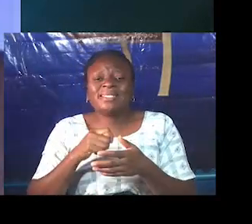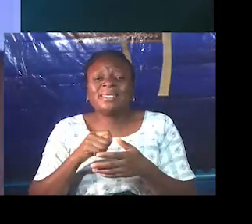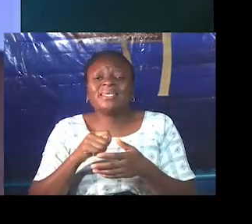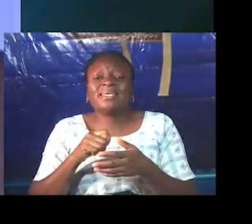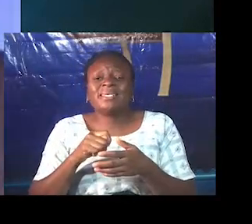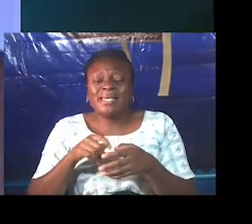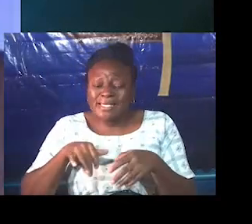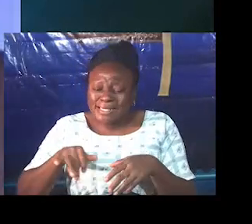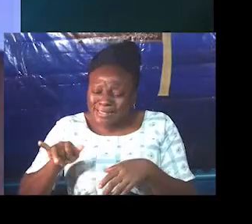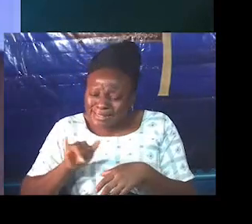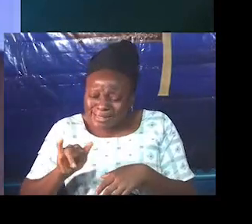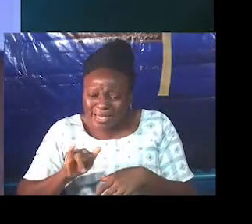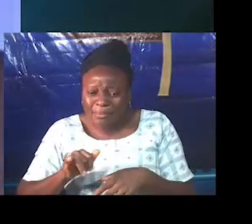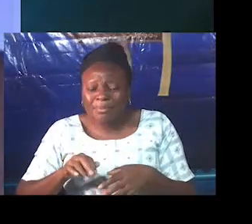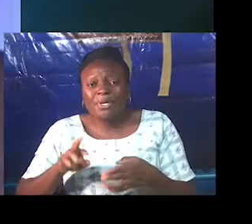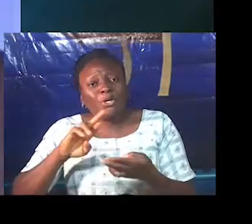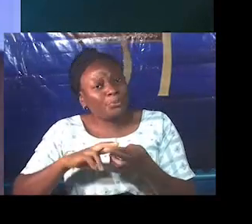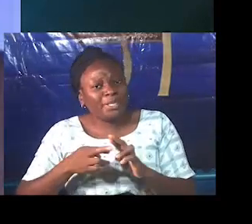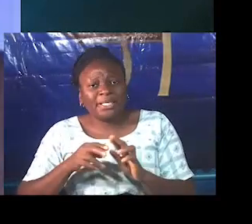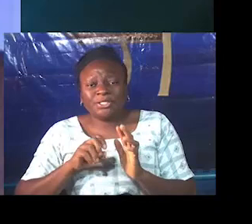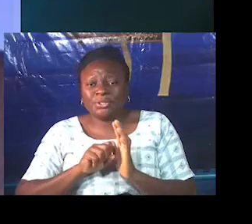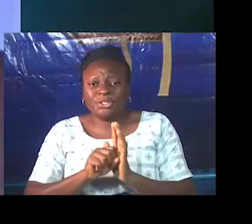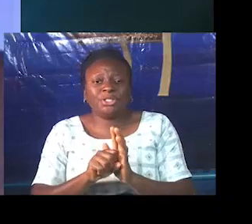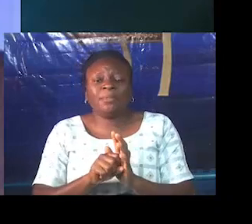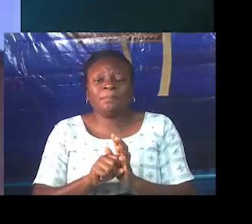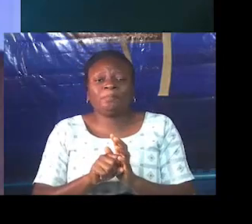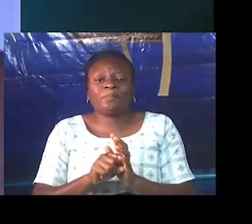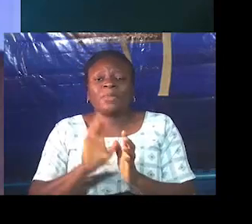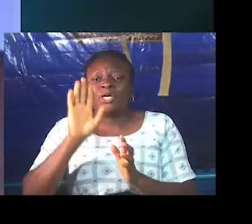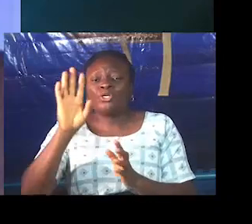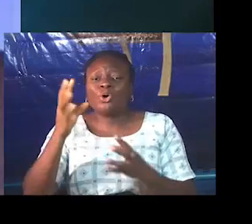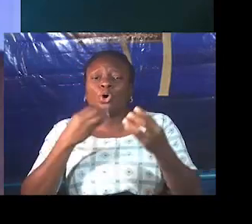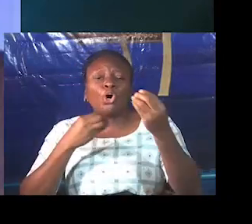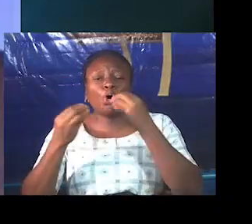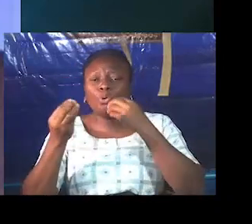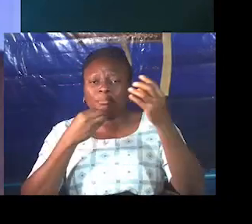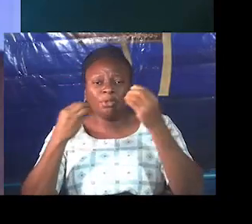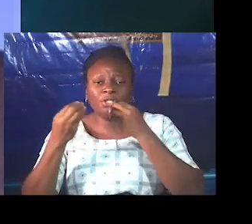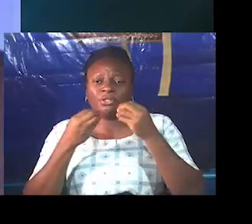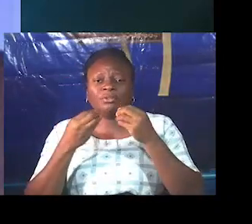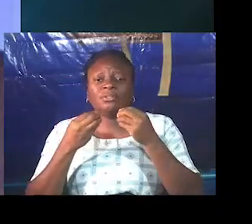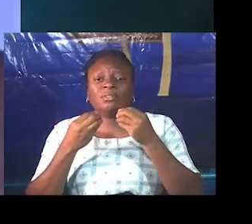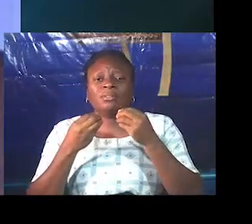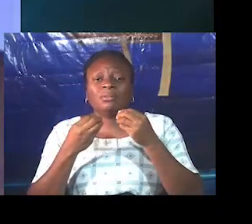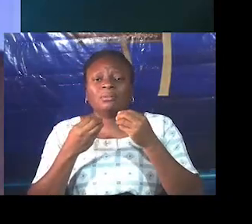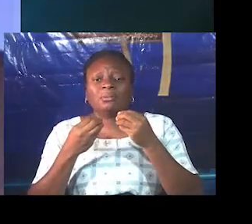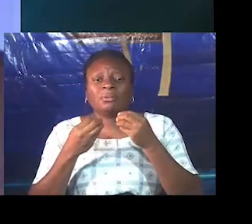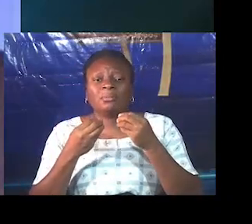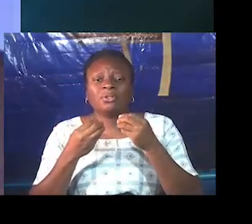darkness? Even your communion will not flow. Even you won't be able to have a proper communication in